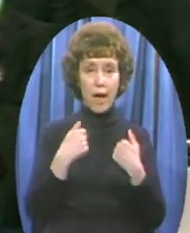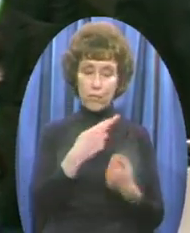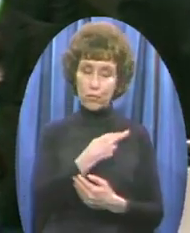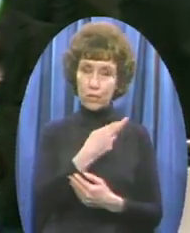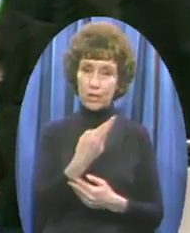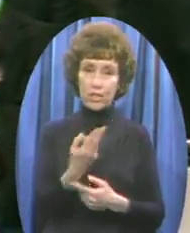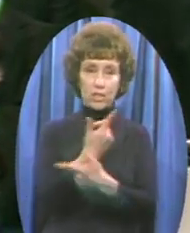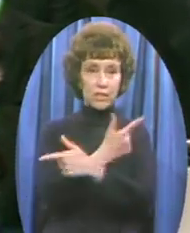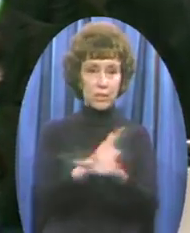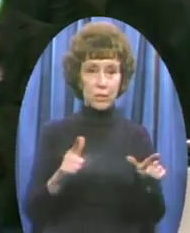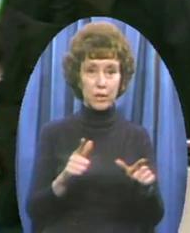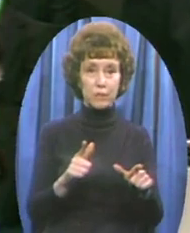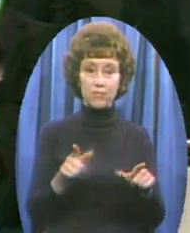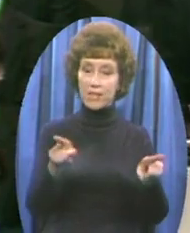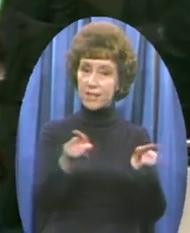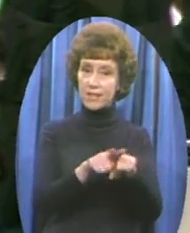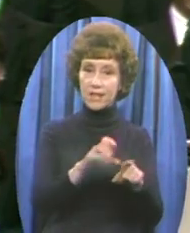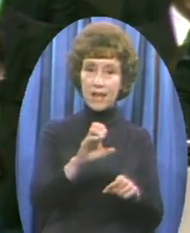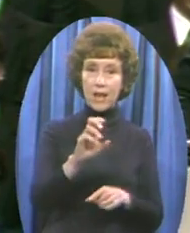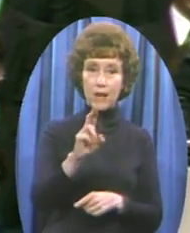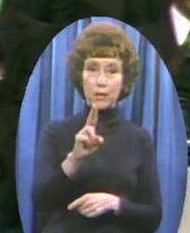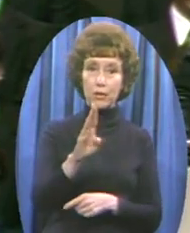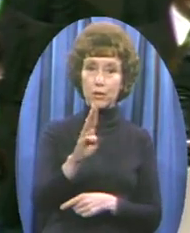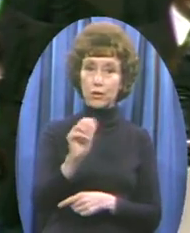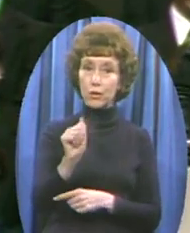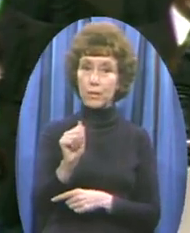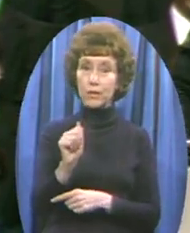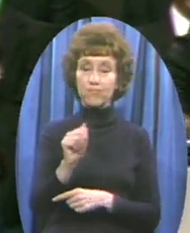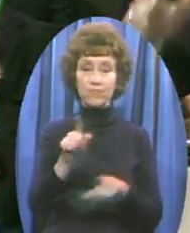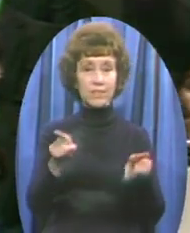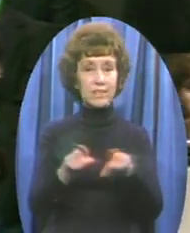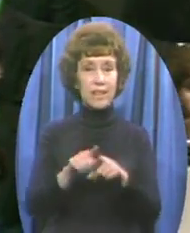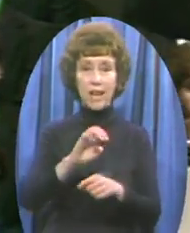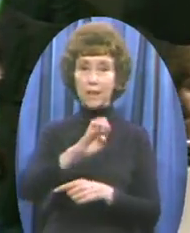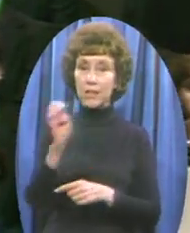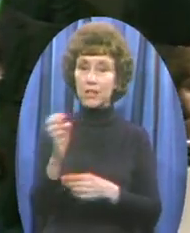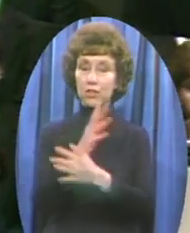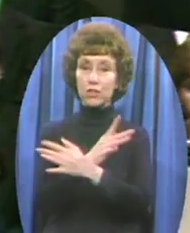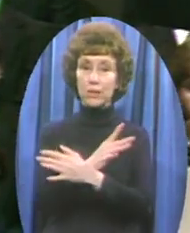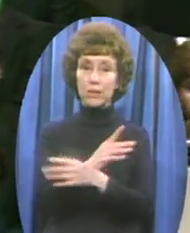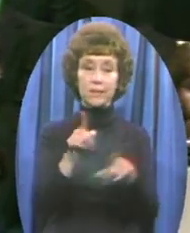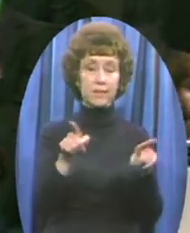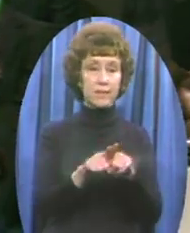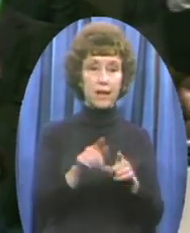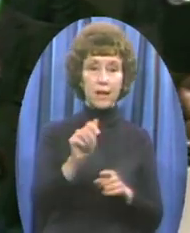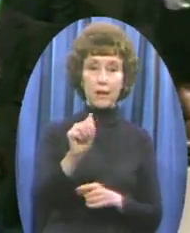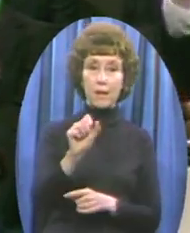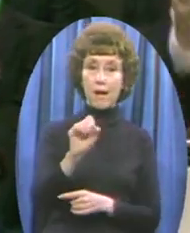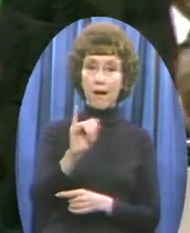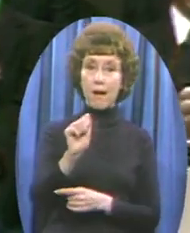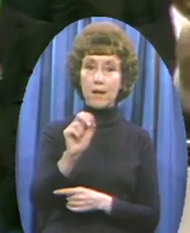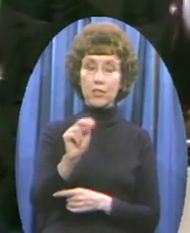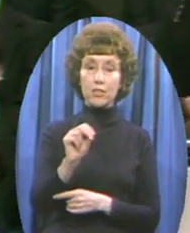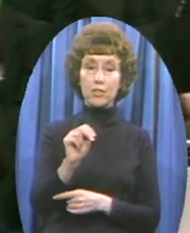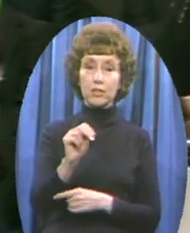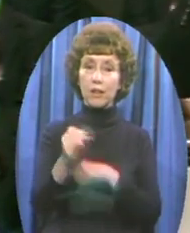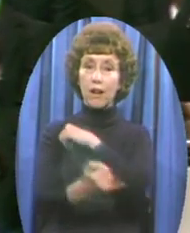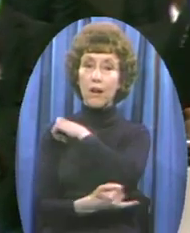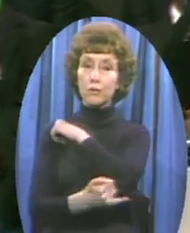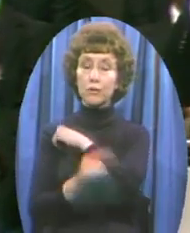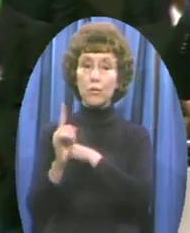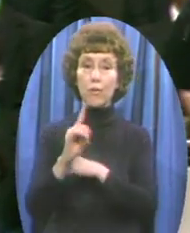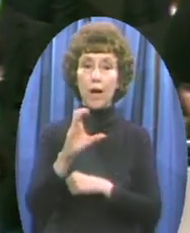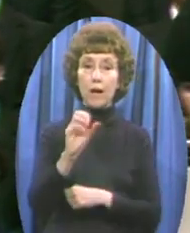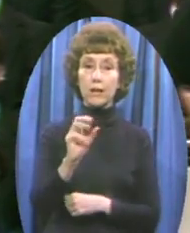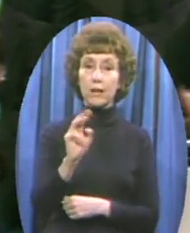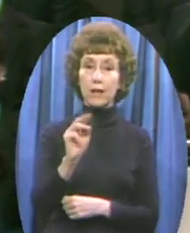in East Germany. That's true in Eastern European nations. That's true in the Asian nations where communism now rules. And don't